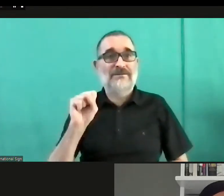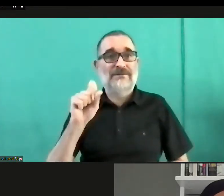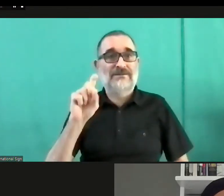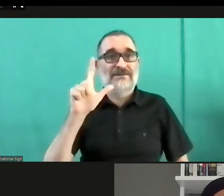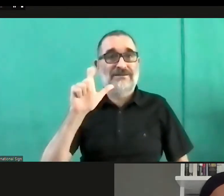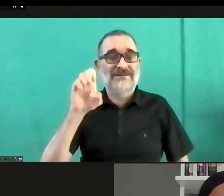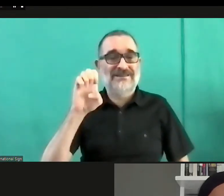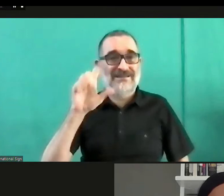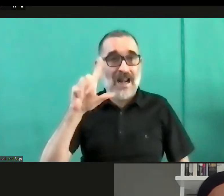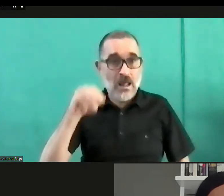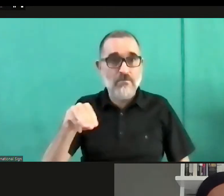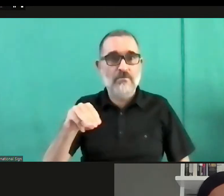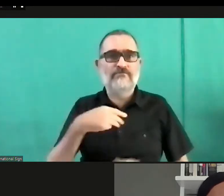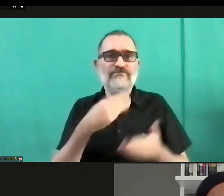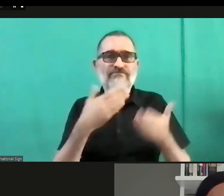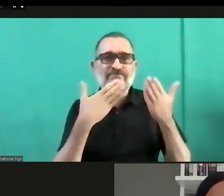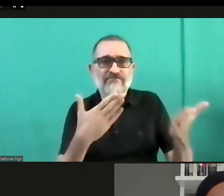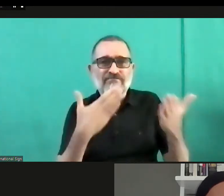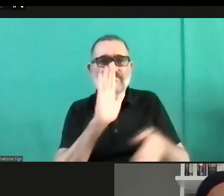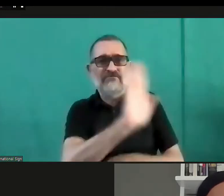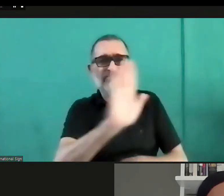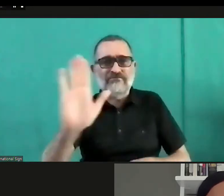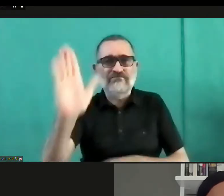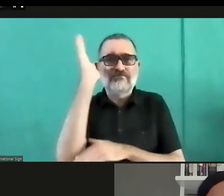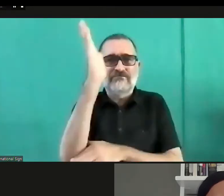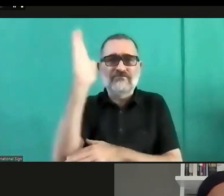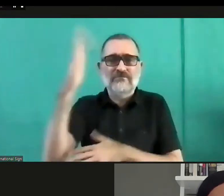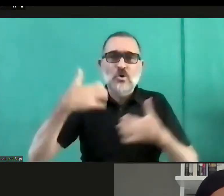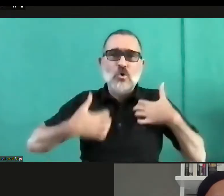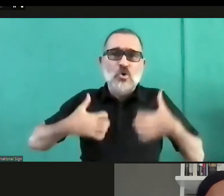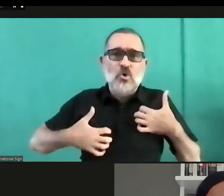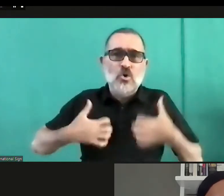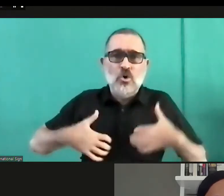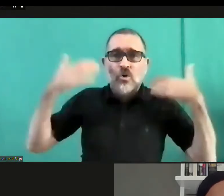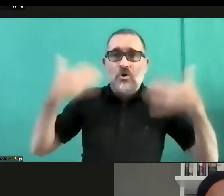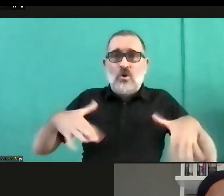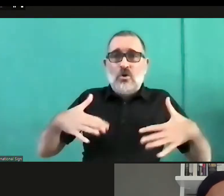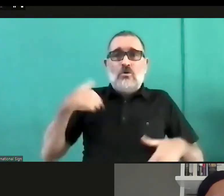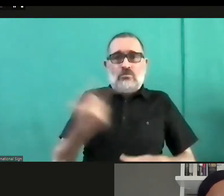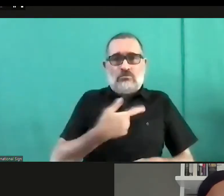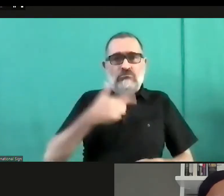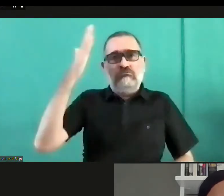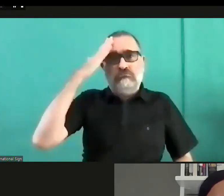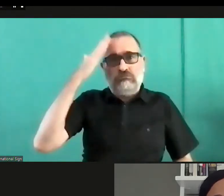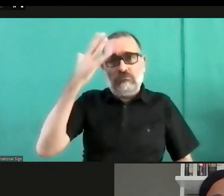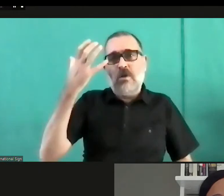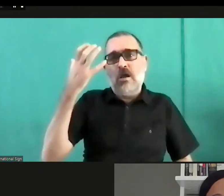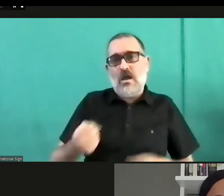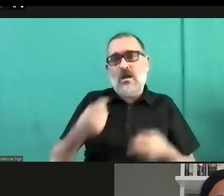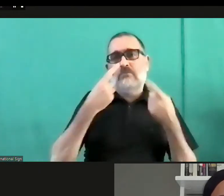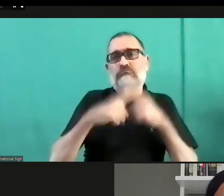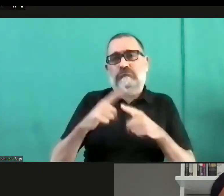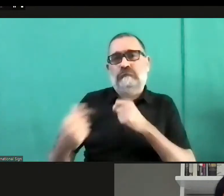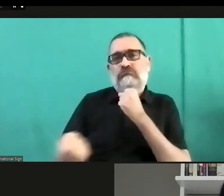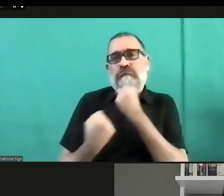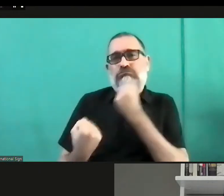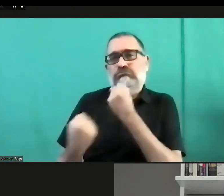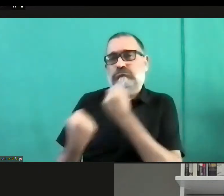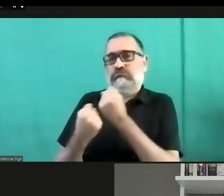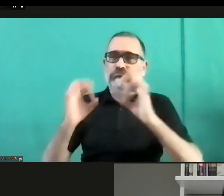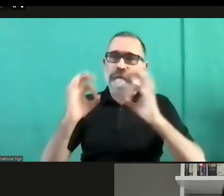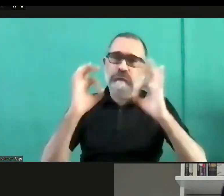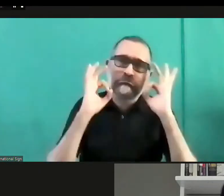the queries in the chat, and perhaps people can communicate with us afterwards through PAHO. But really, the perspectives